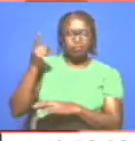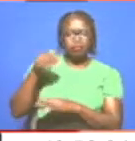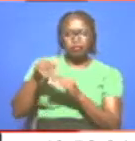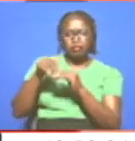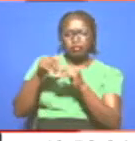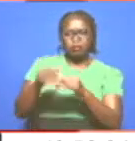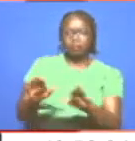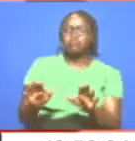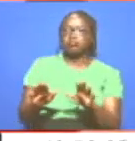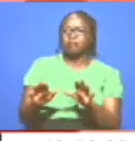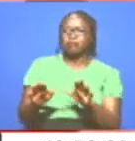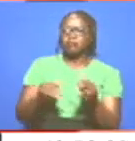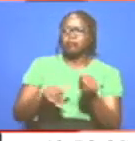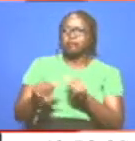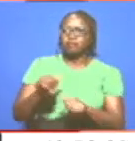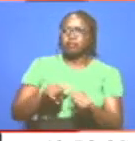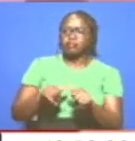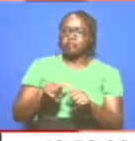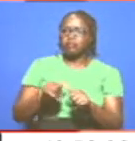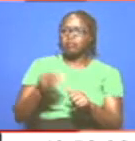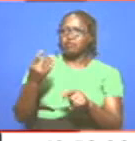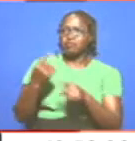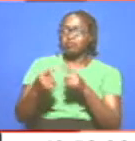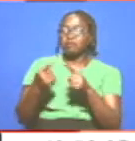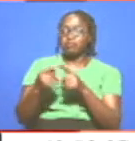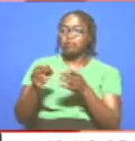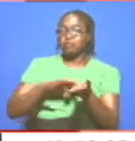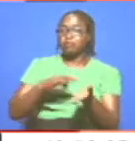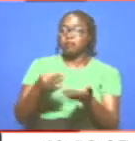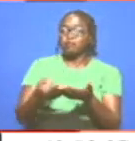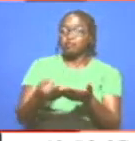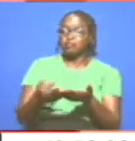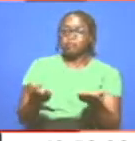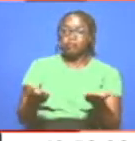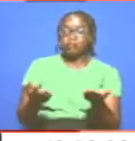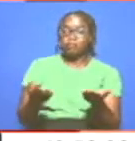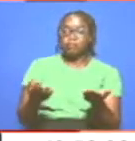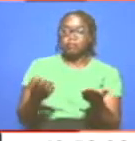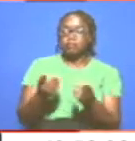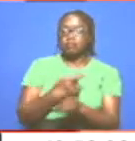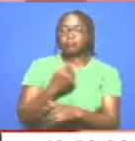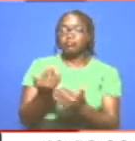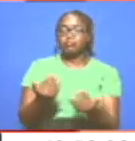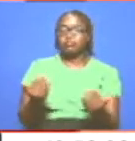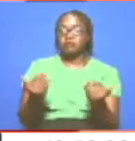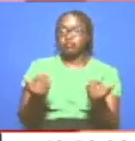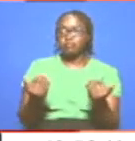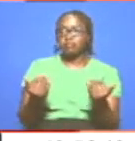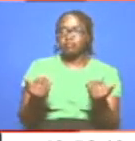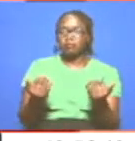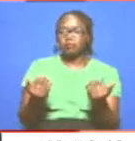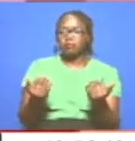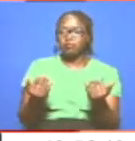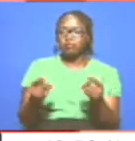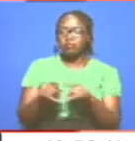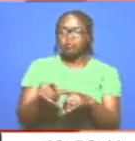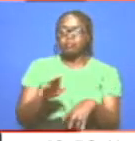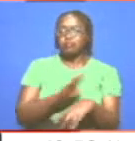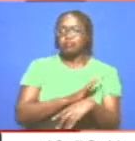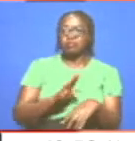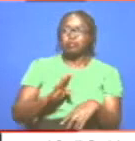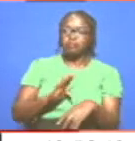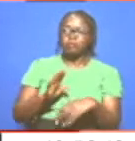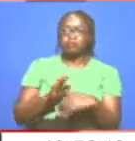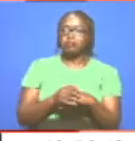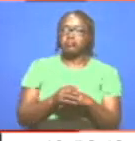we had lost about 3 years of funding. Yes. So the first thing that as a board, and